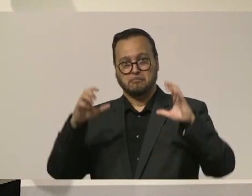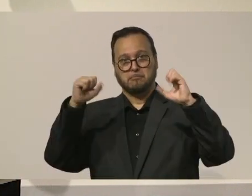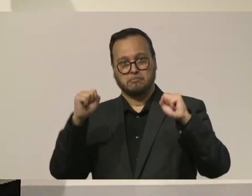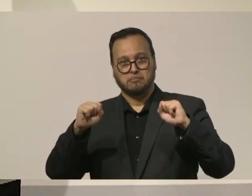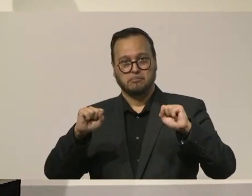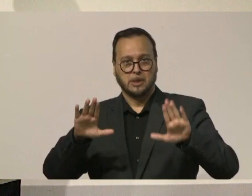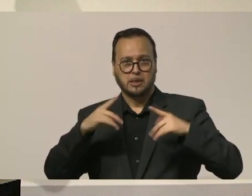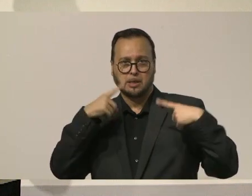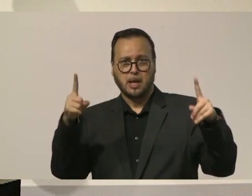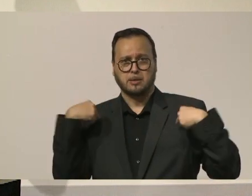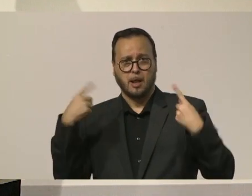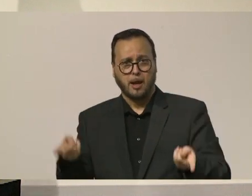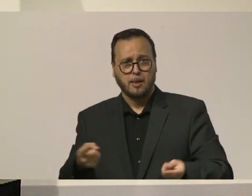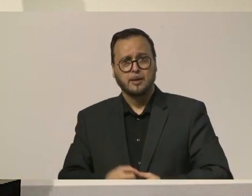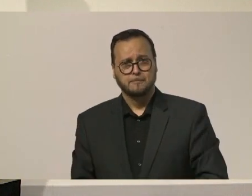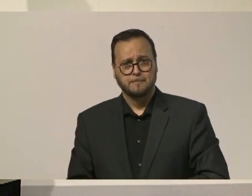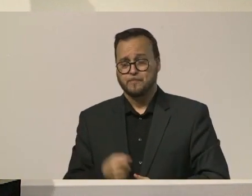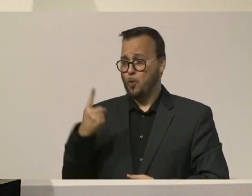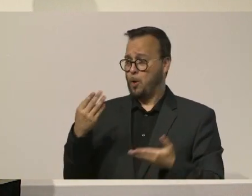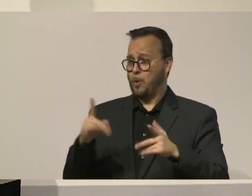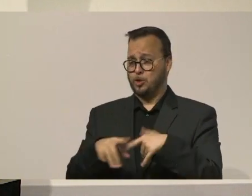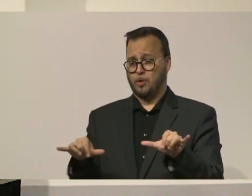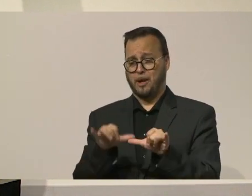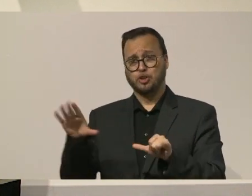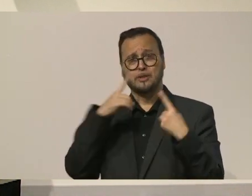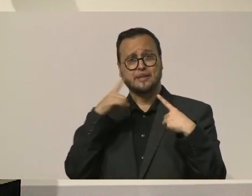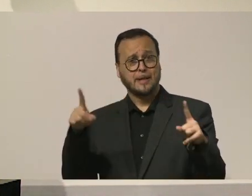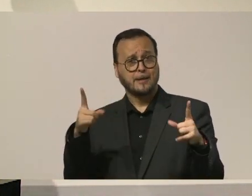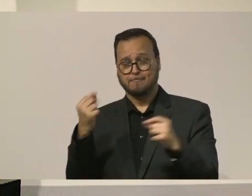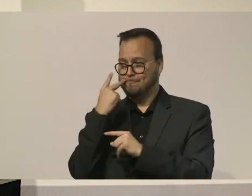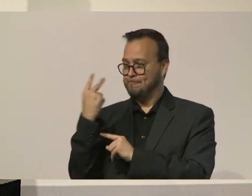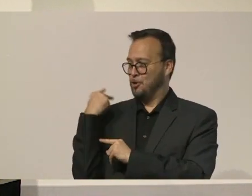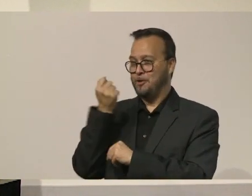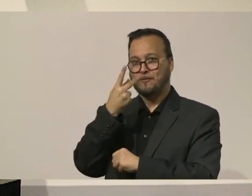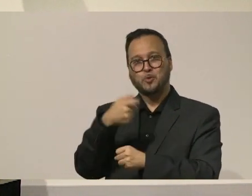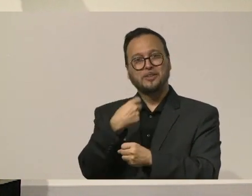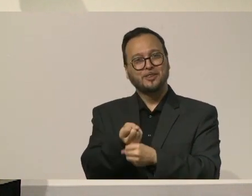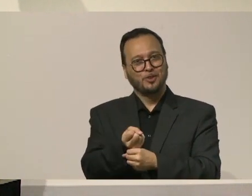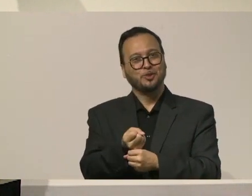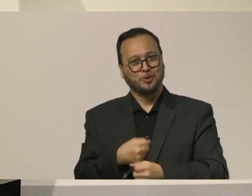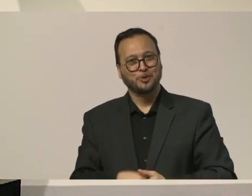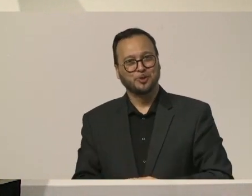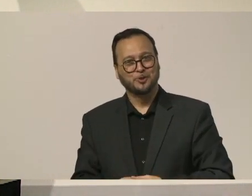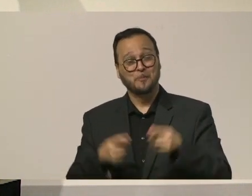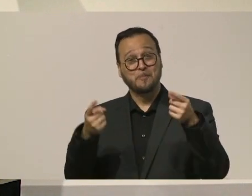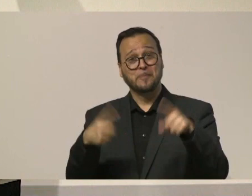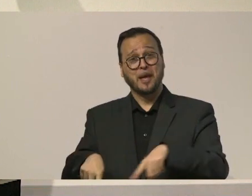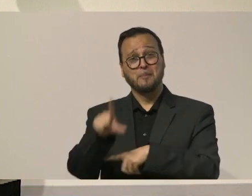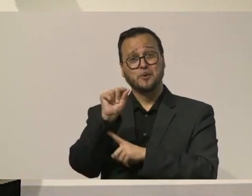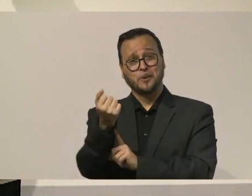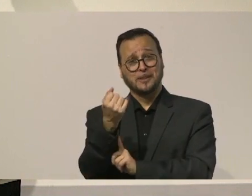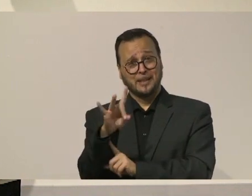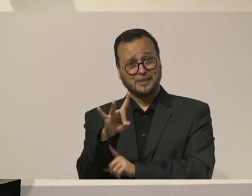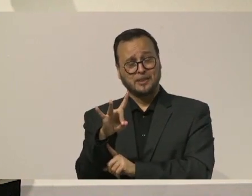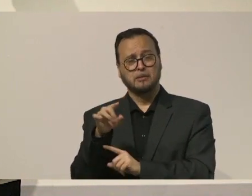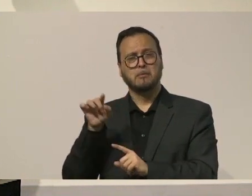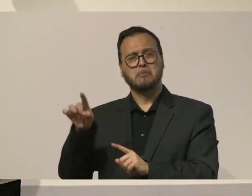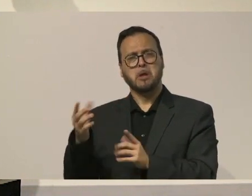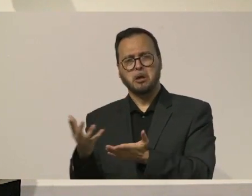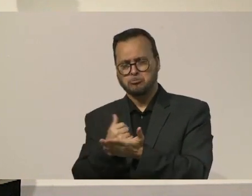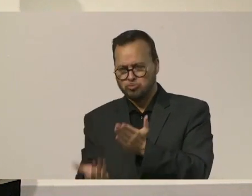lately. One way to measure this is just looking back over the last few years. In 2018, they raised